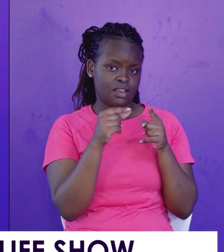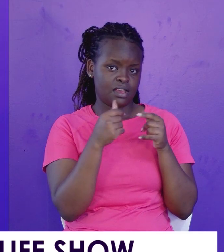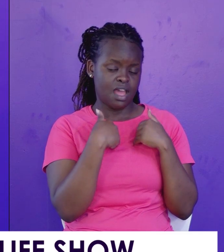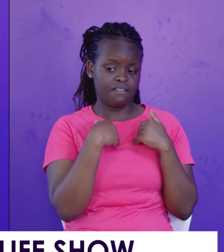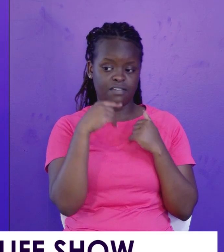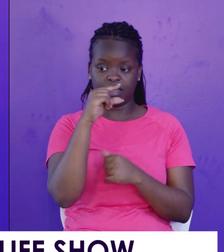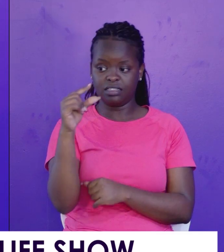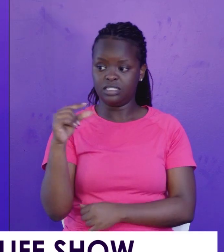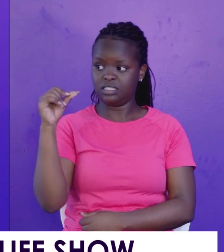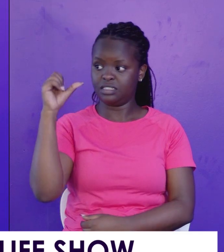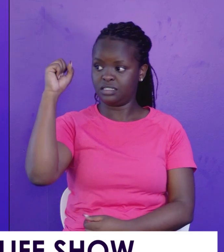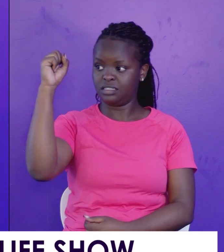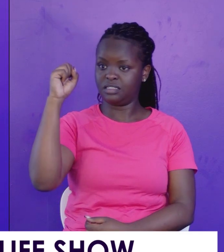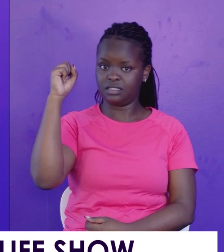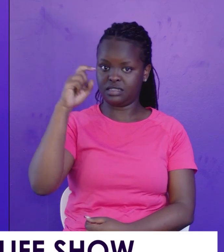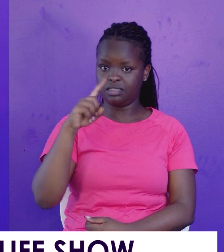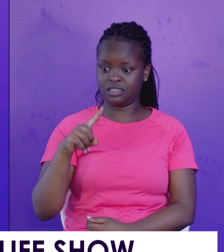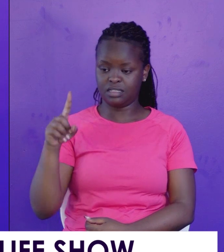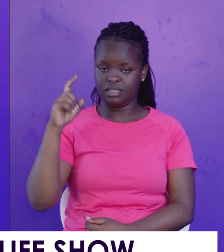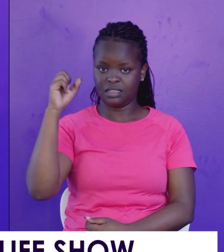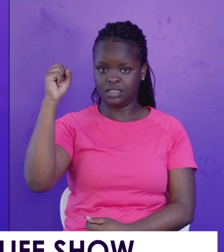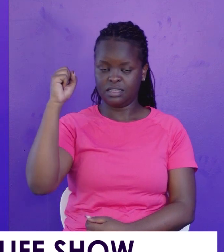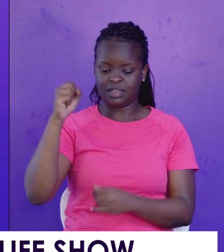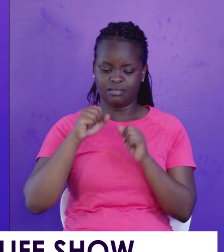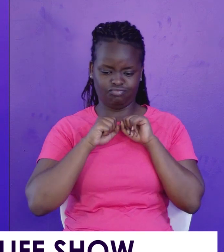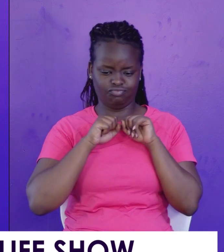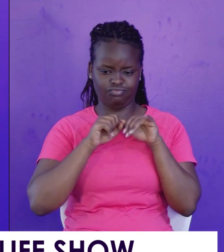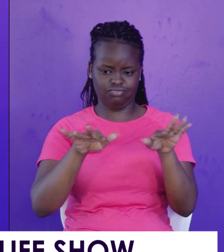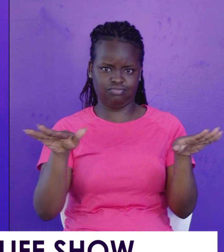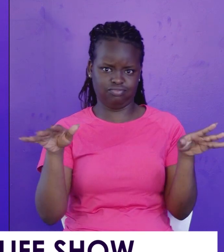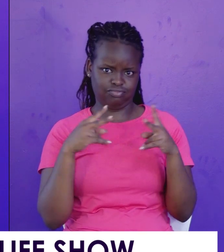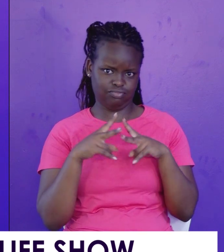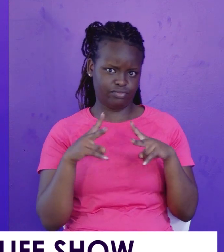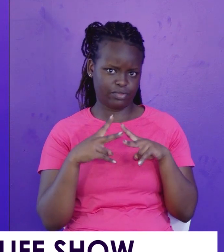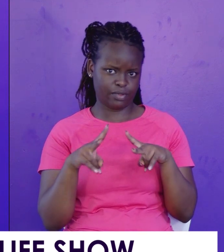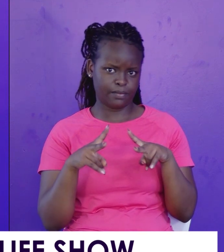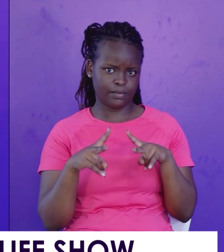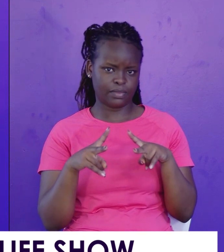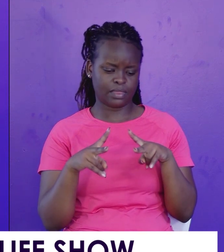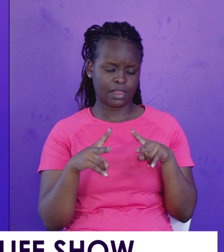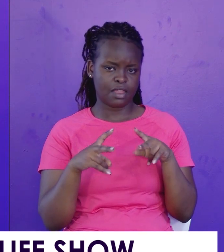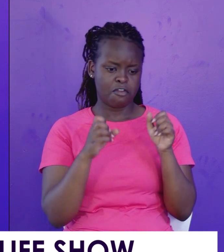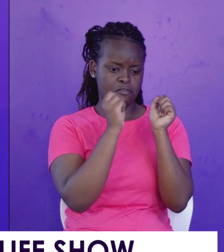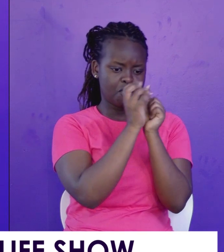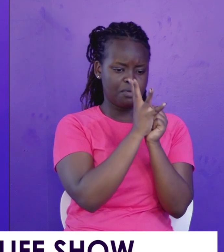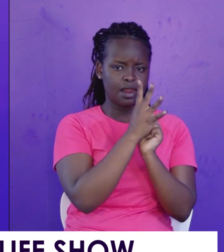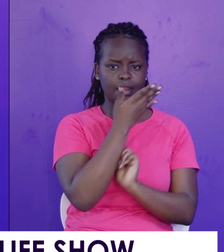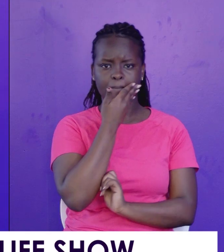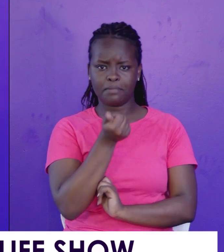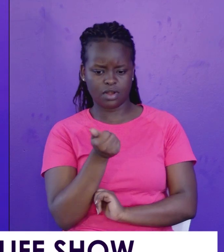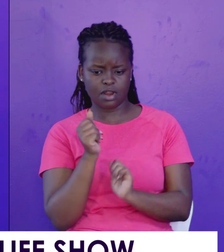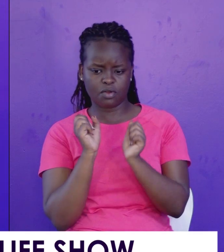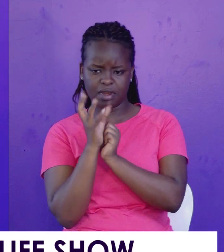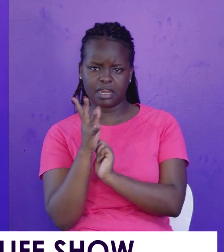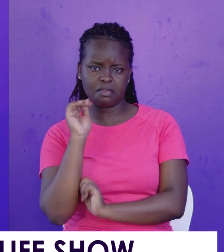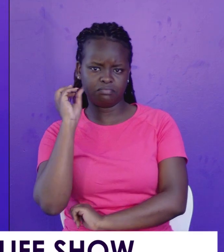Gen Z, something that has gone very viral. You've heard of Kumi na Nne Bora, Kumi na Nne Supu,